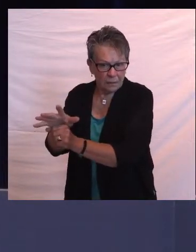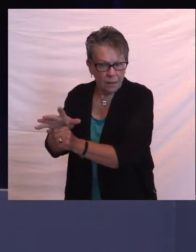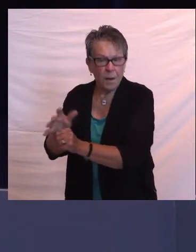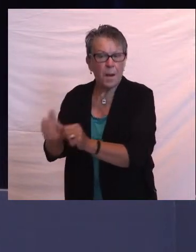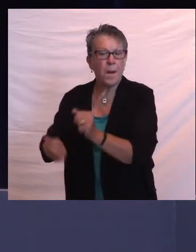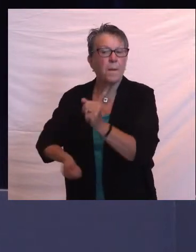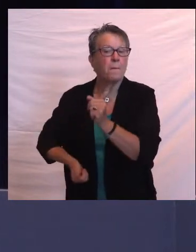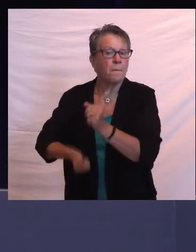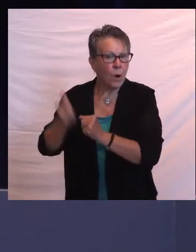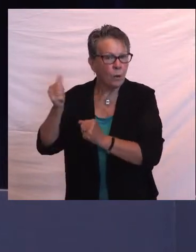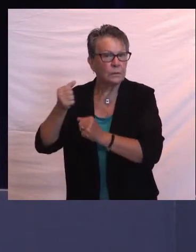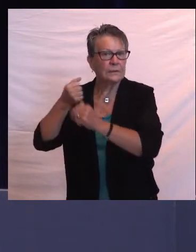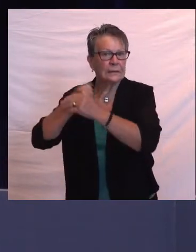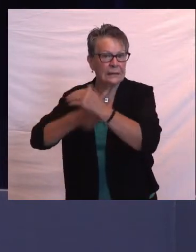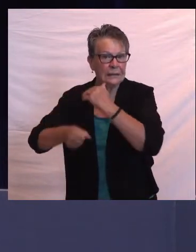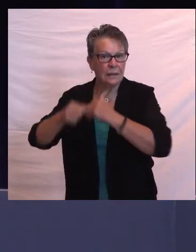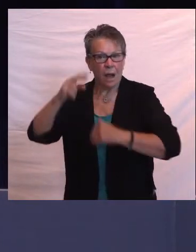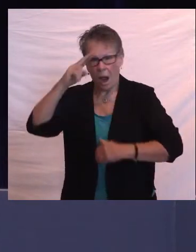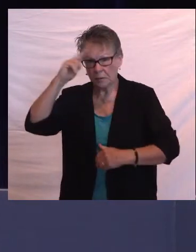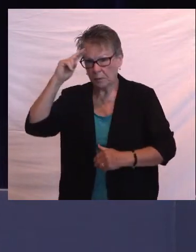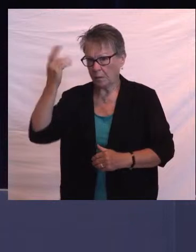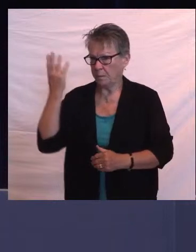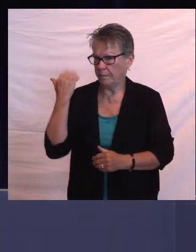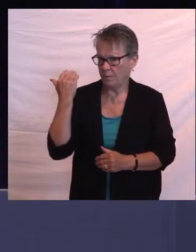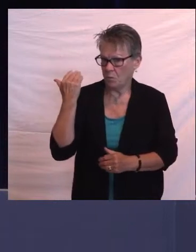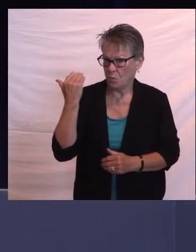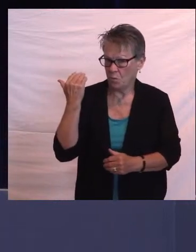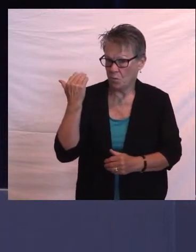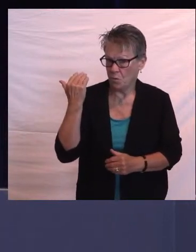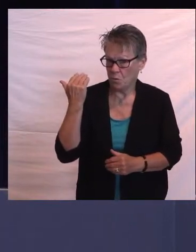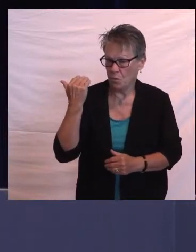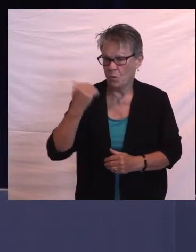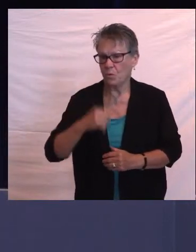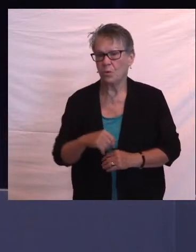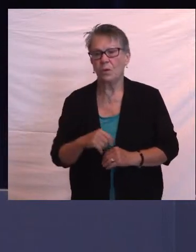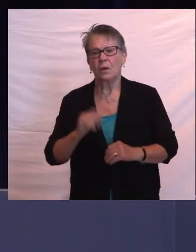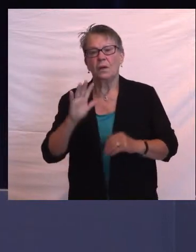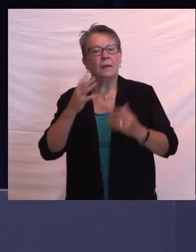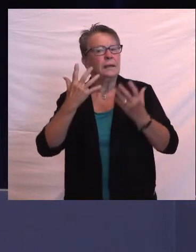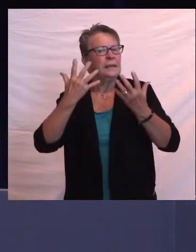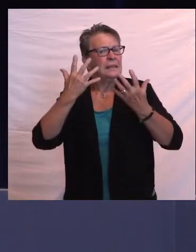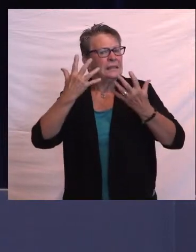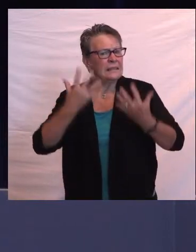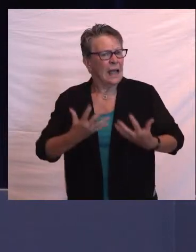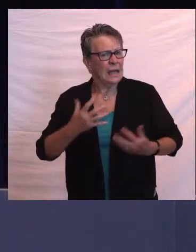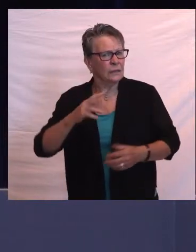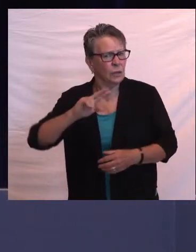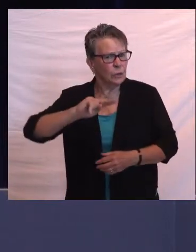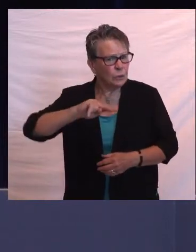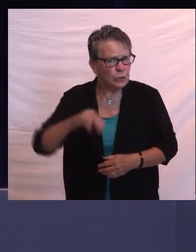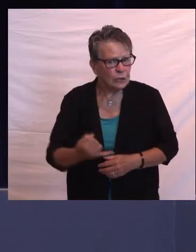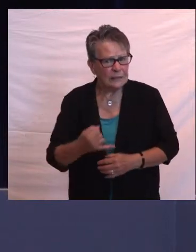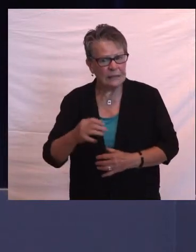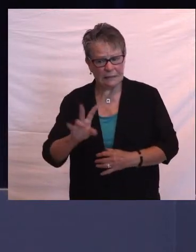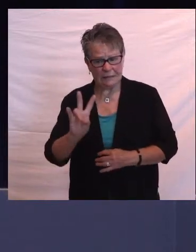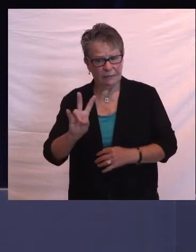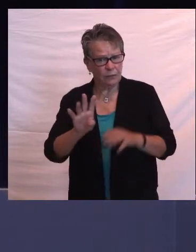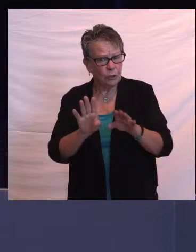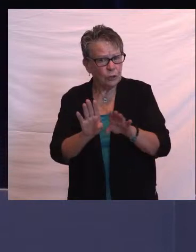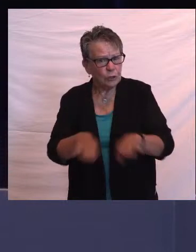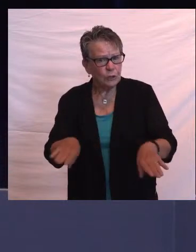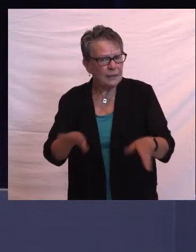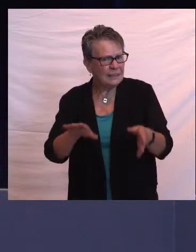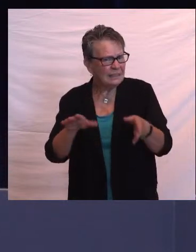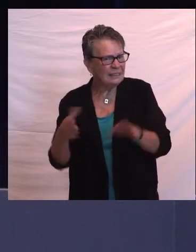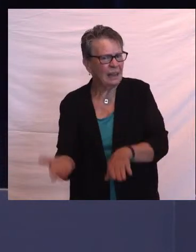time. And sadly, in New Jersey, there have been 7 pediatric deaths due to COVID. So I